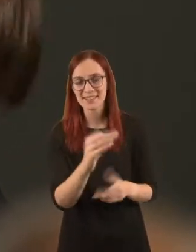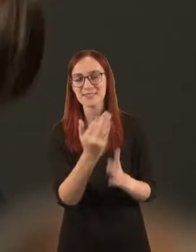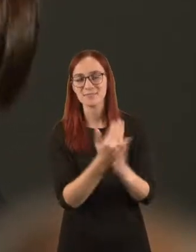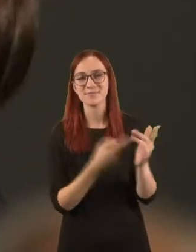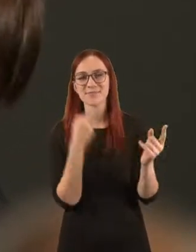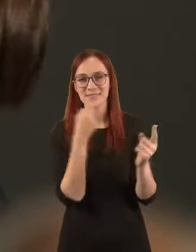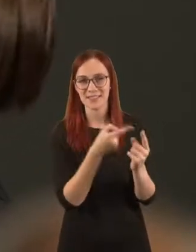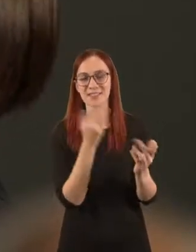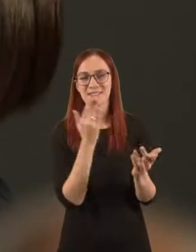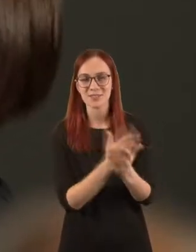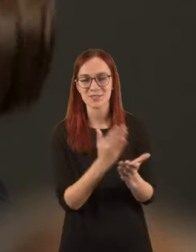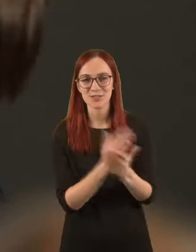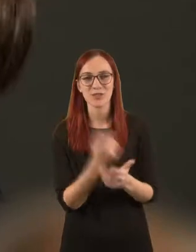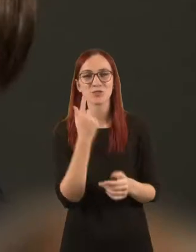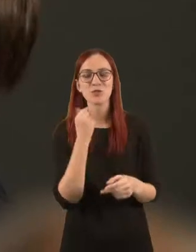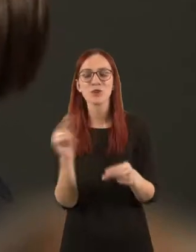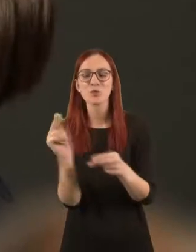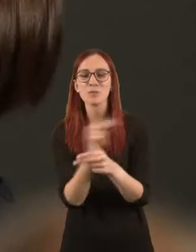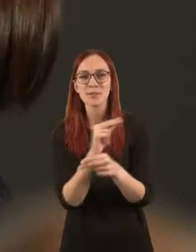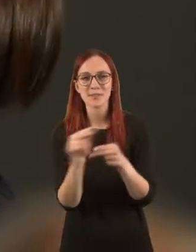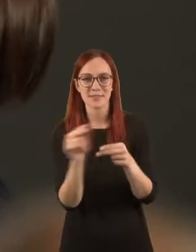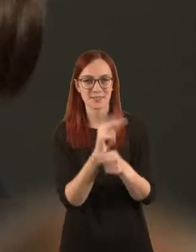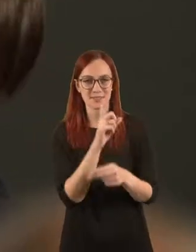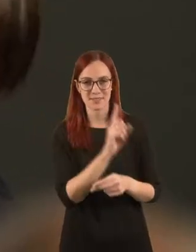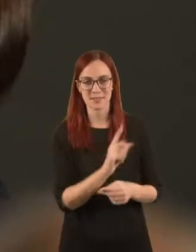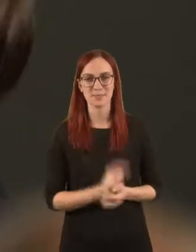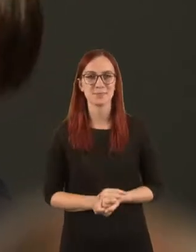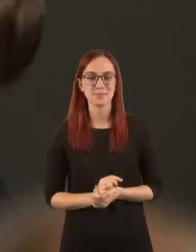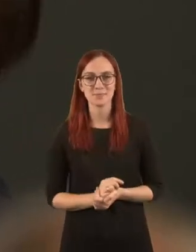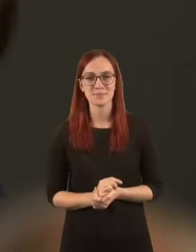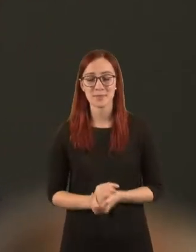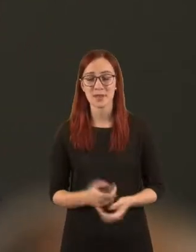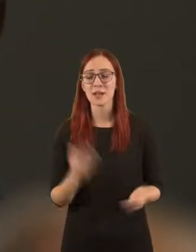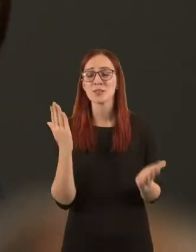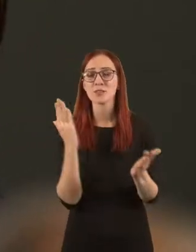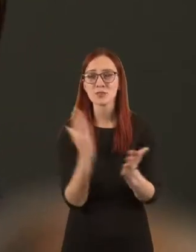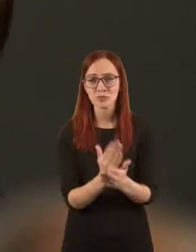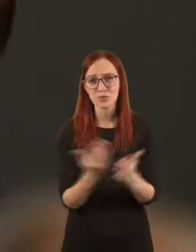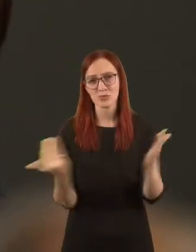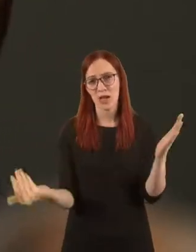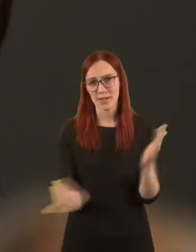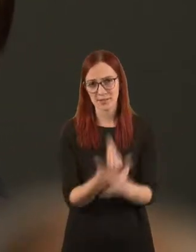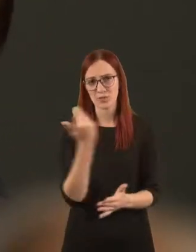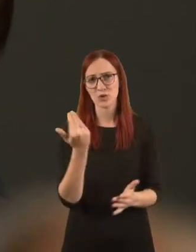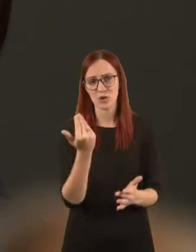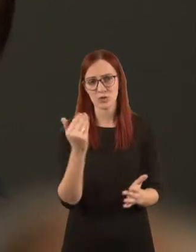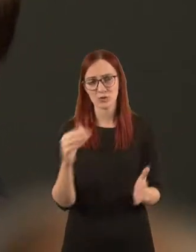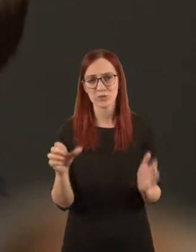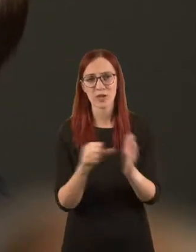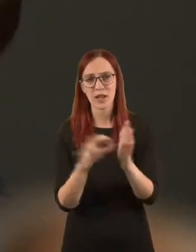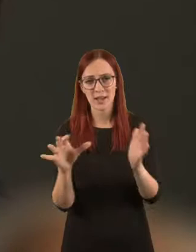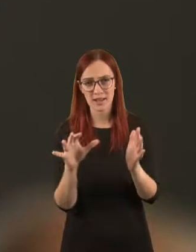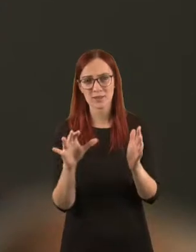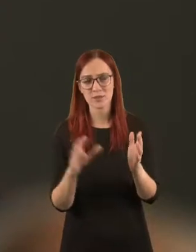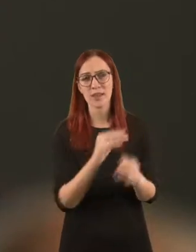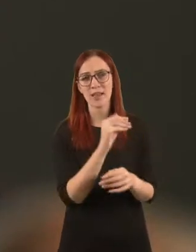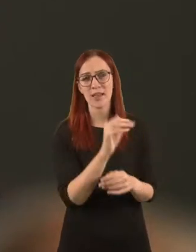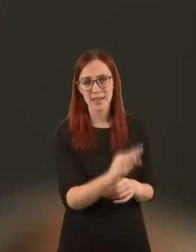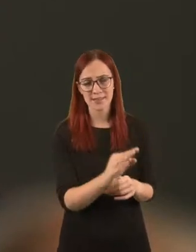Energy is responsible for renewable resources, and we do have